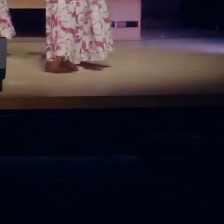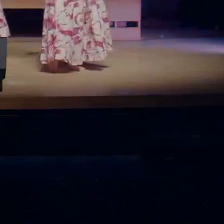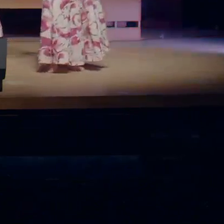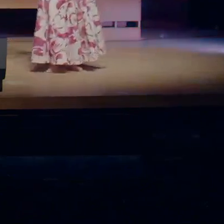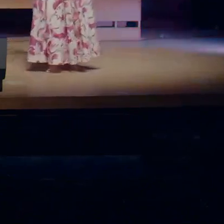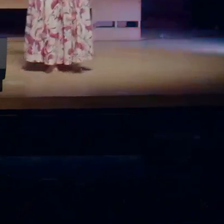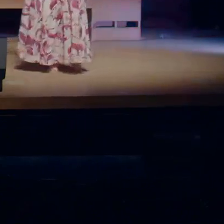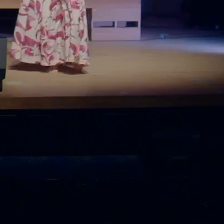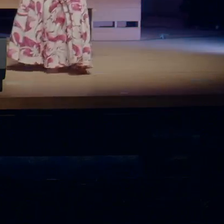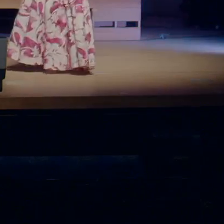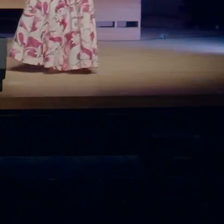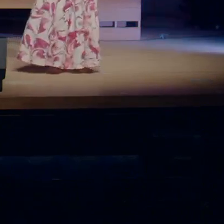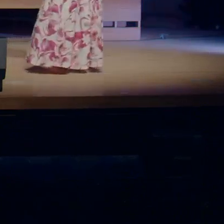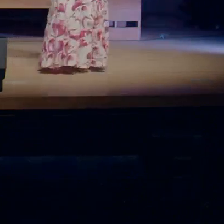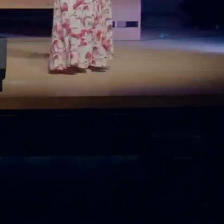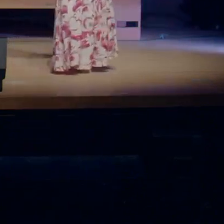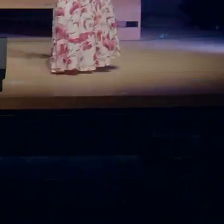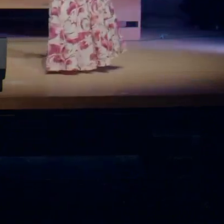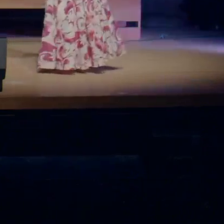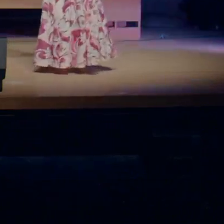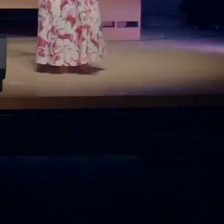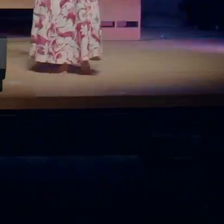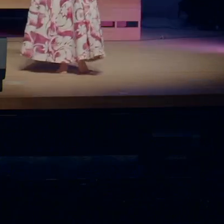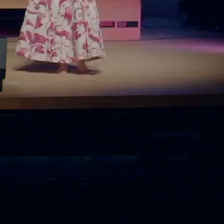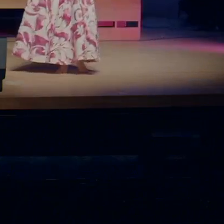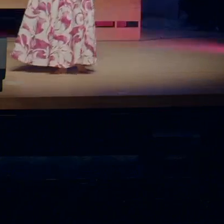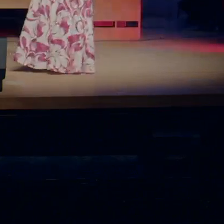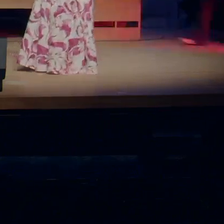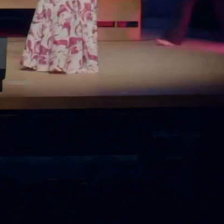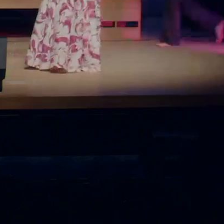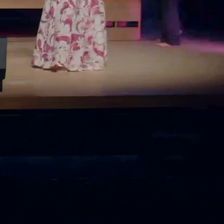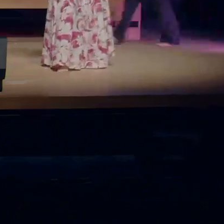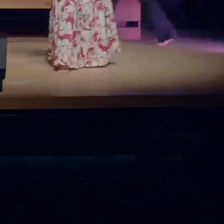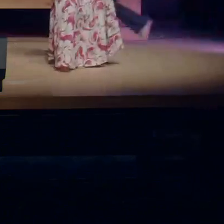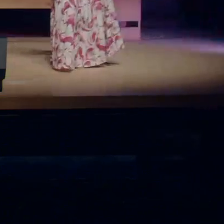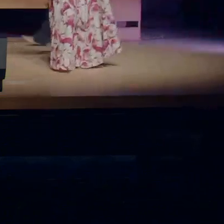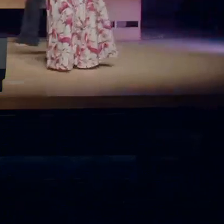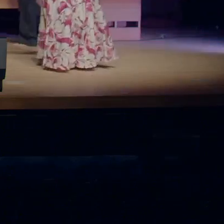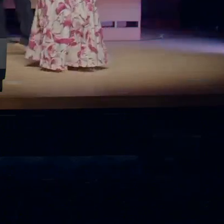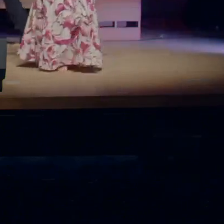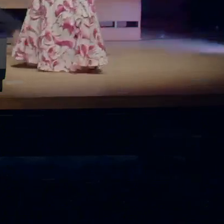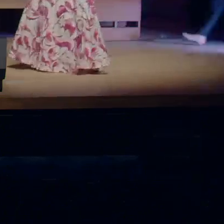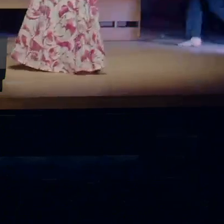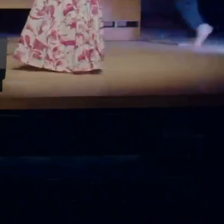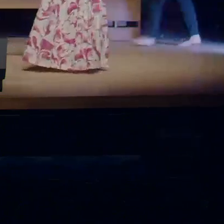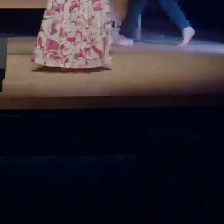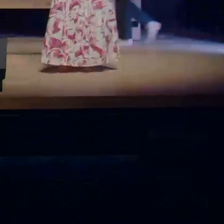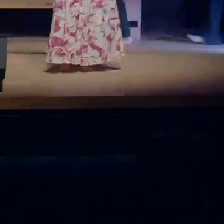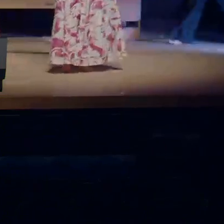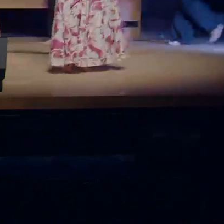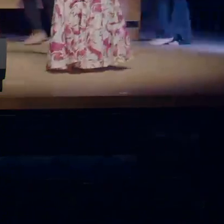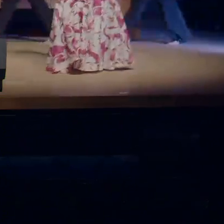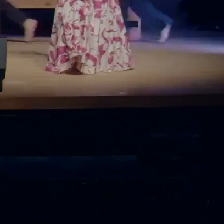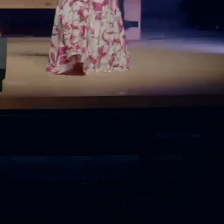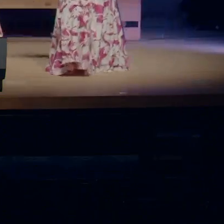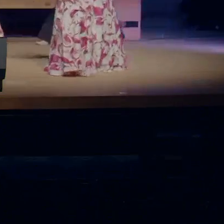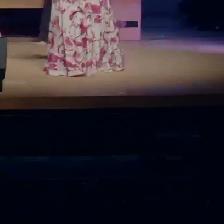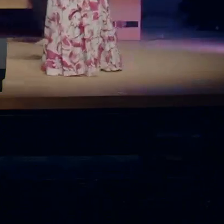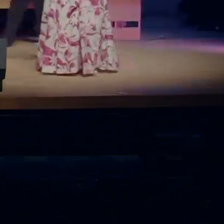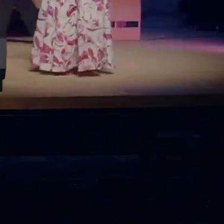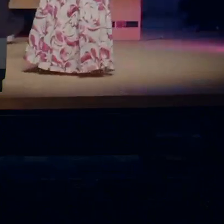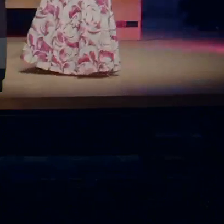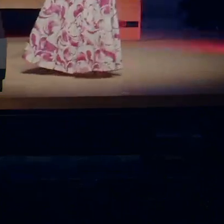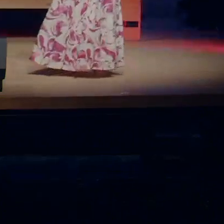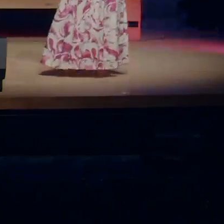man, 'cause I have seen my Savior face